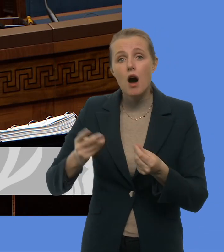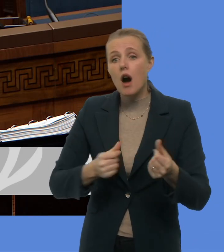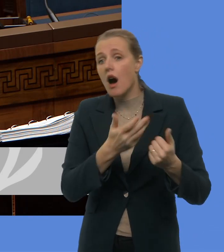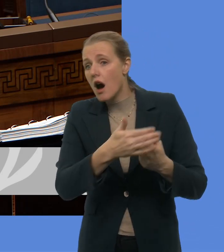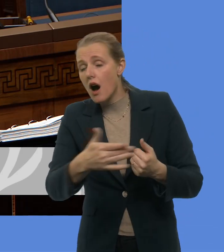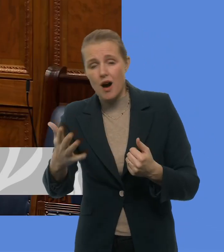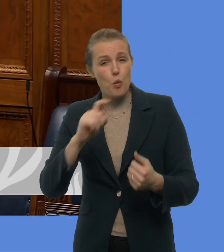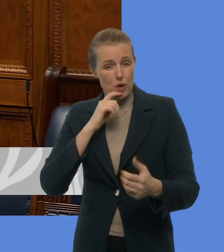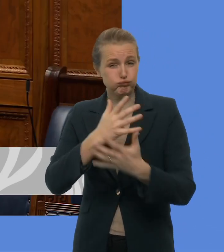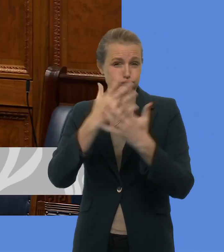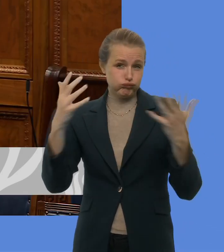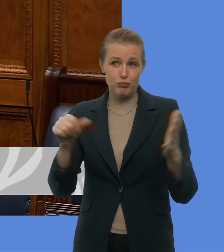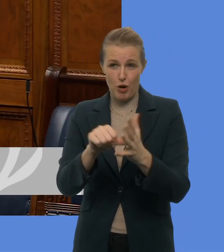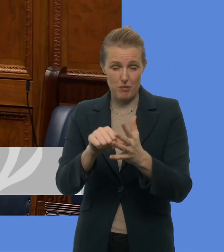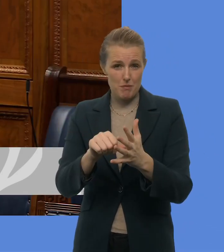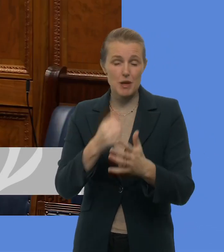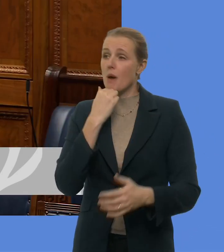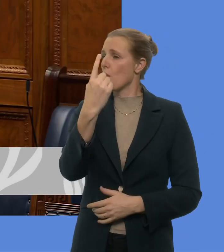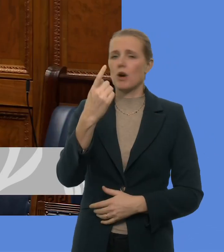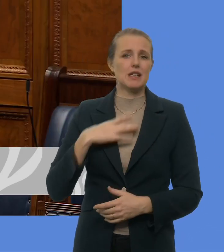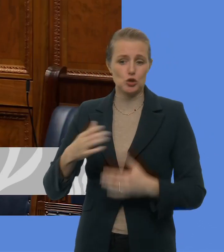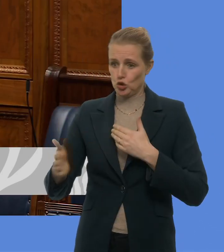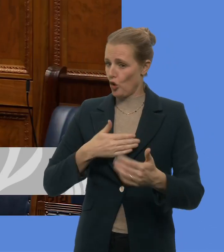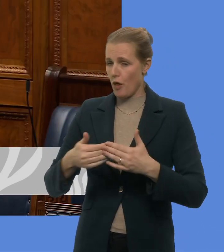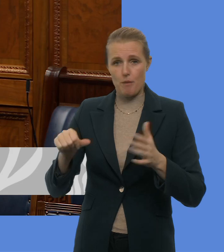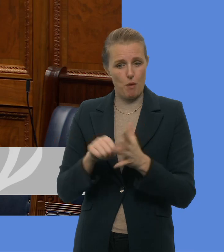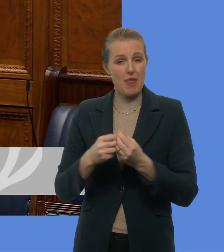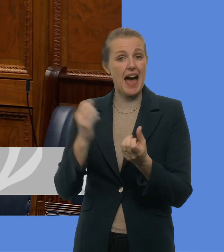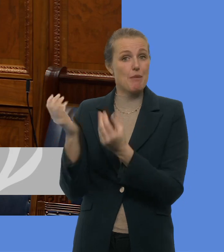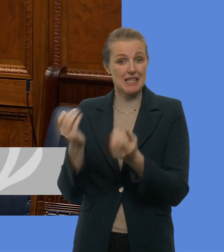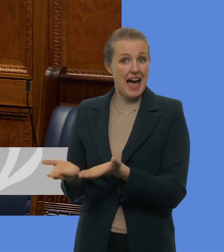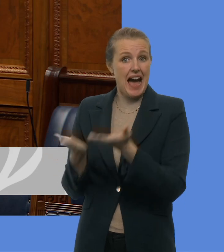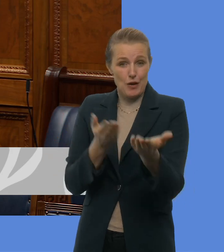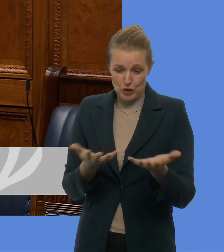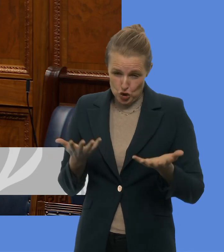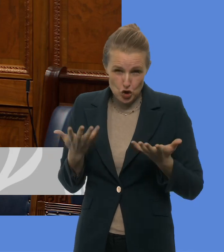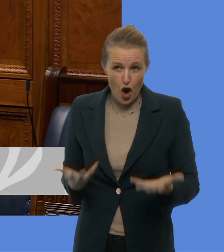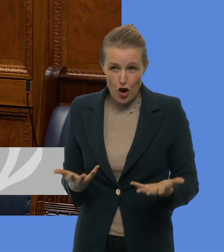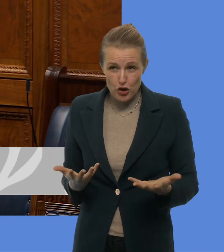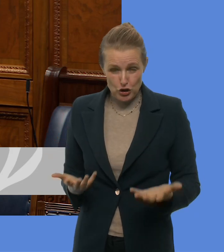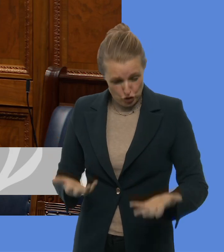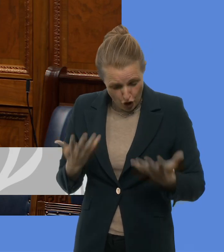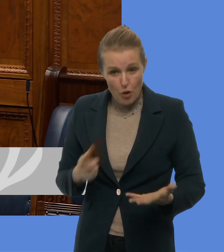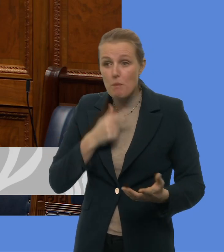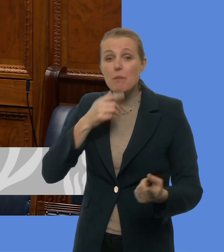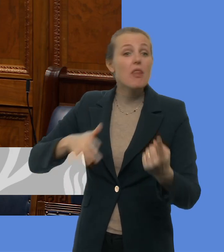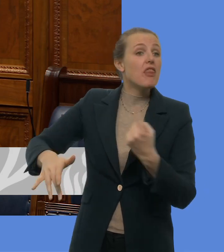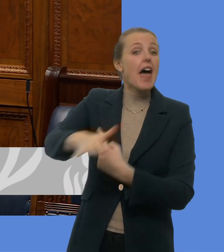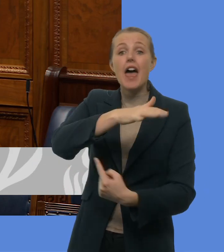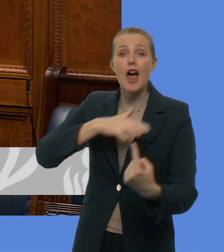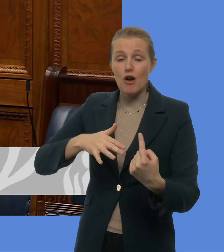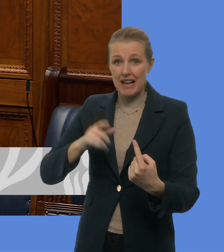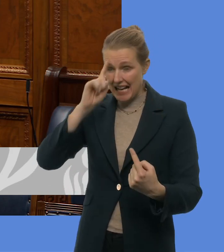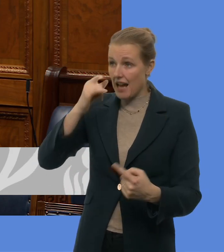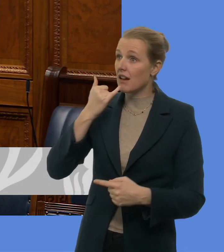to sort out the problem with ambulance handovers now, because otherwise we're going to deprive people in our communities of a